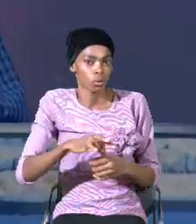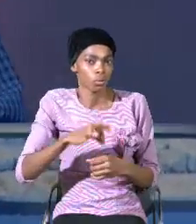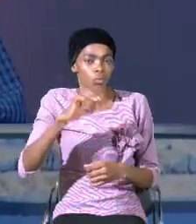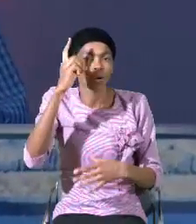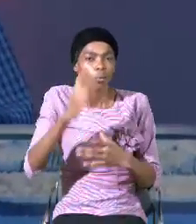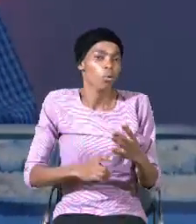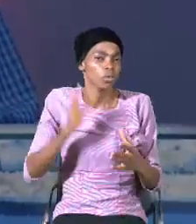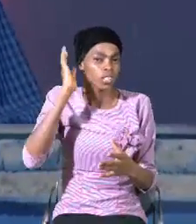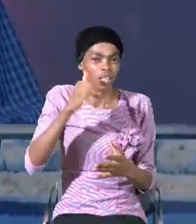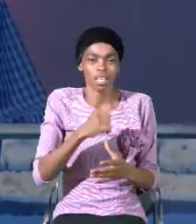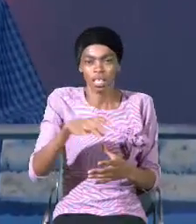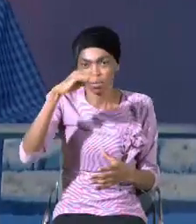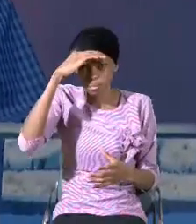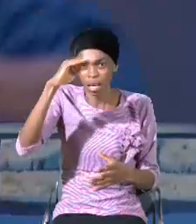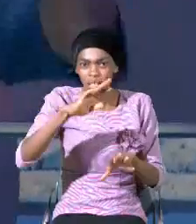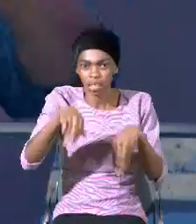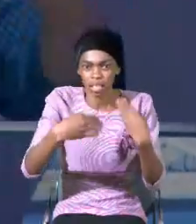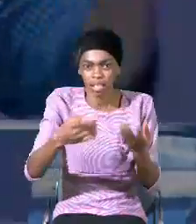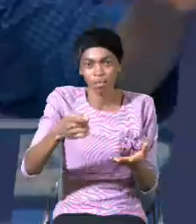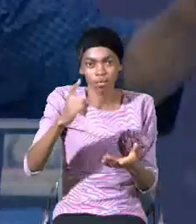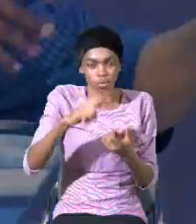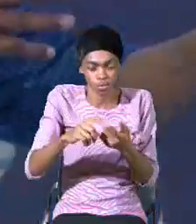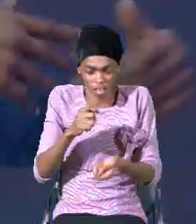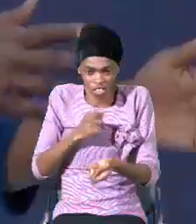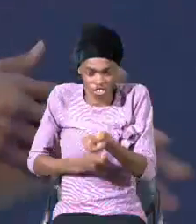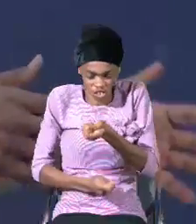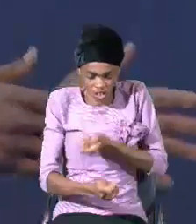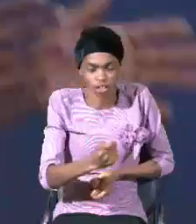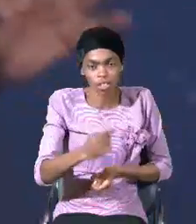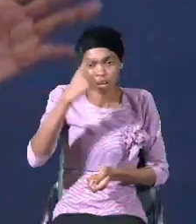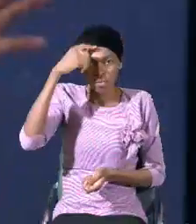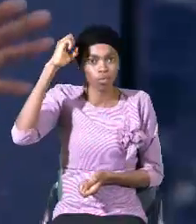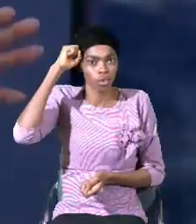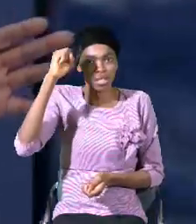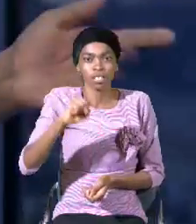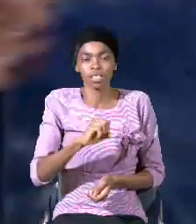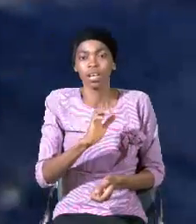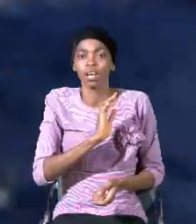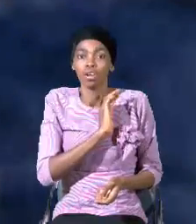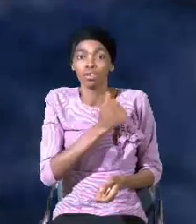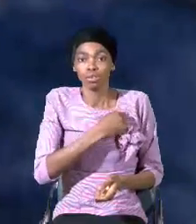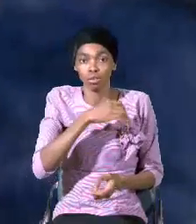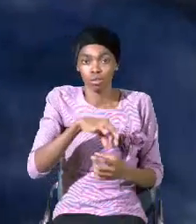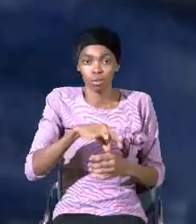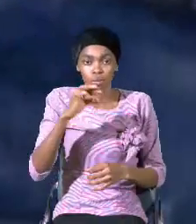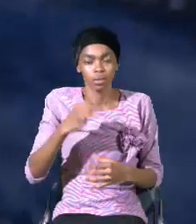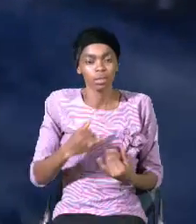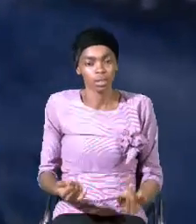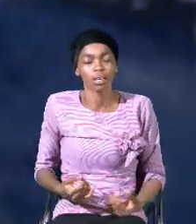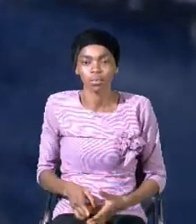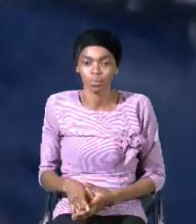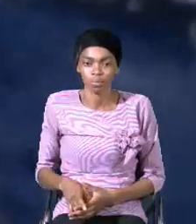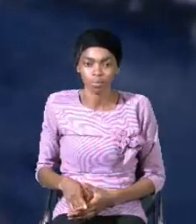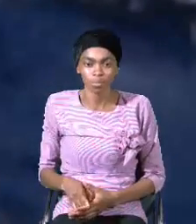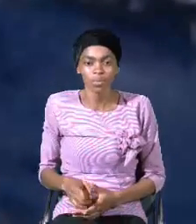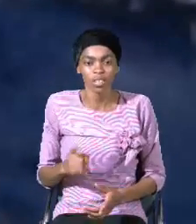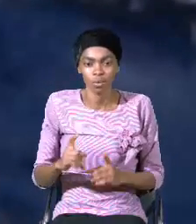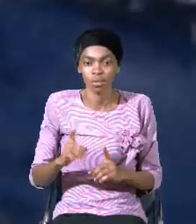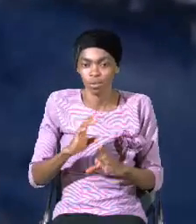in exchange for his soul? We're seeing the man on the wrong path. I want to turn now to the